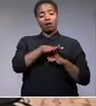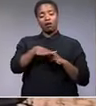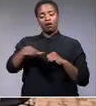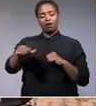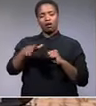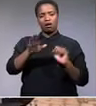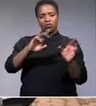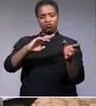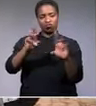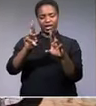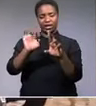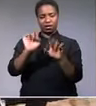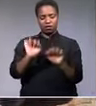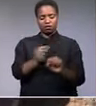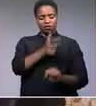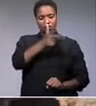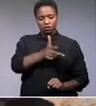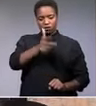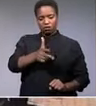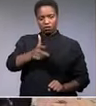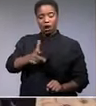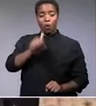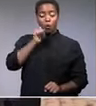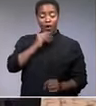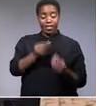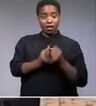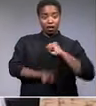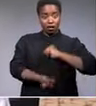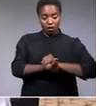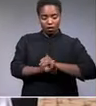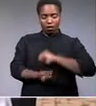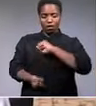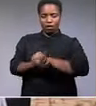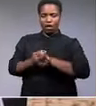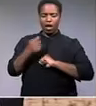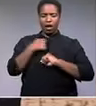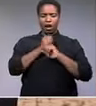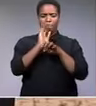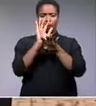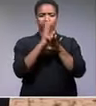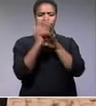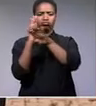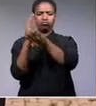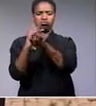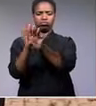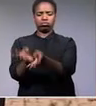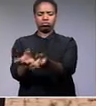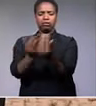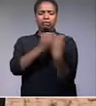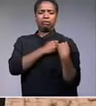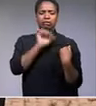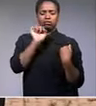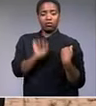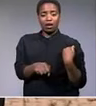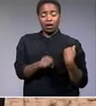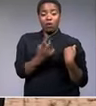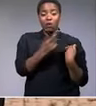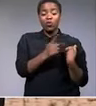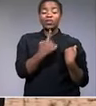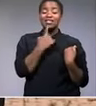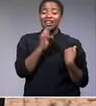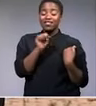services personnel have been placed on standby because of the increased frequency of heat waves in Gauteng. And meteorologists say they expect